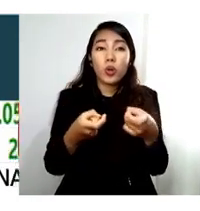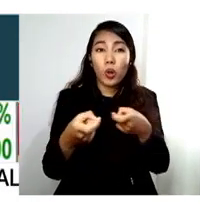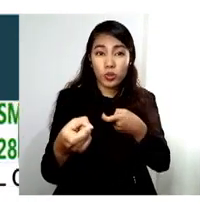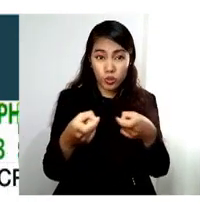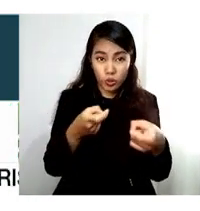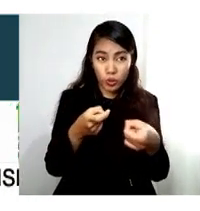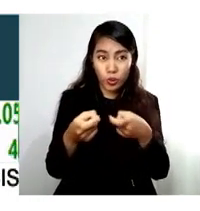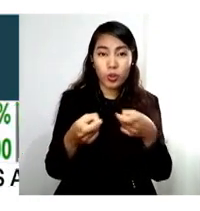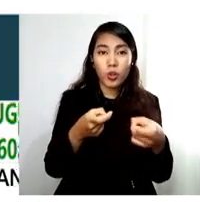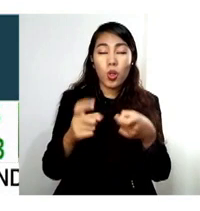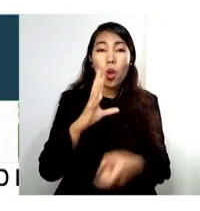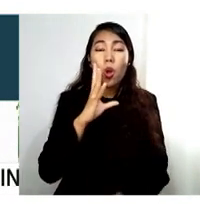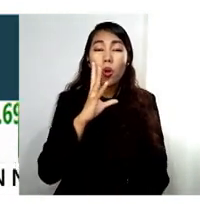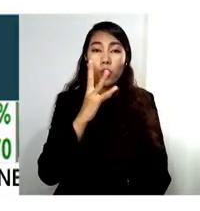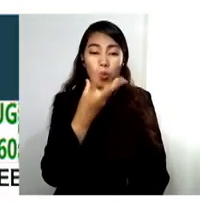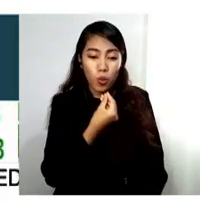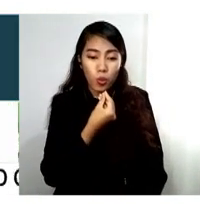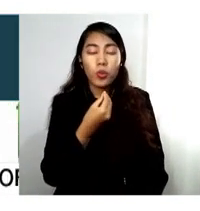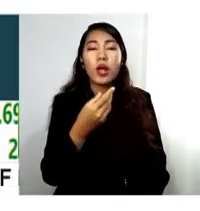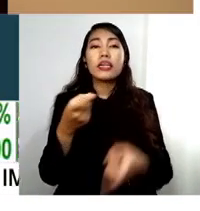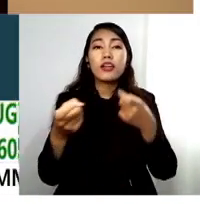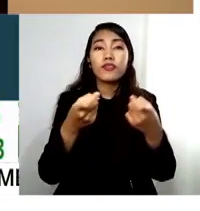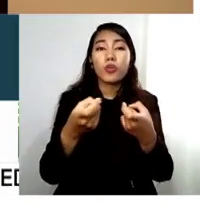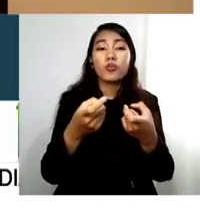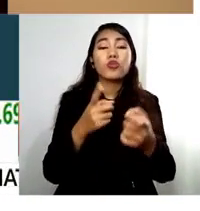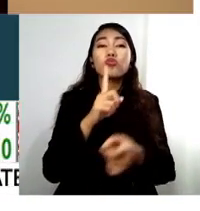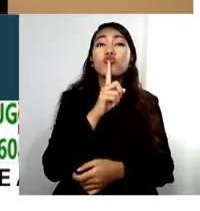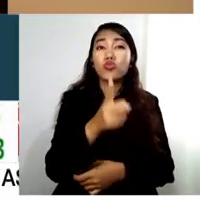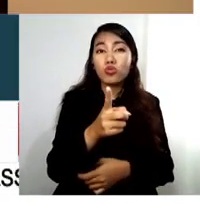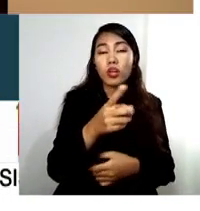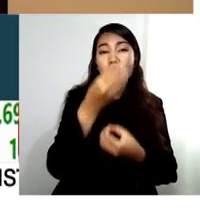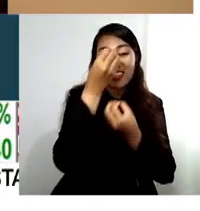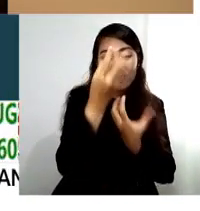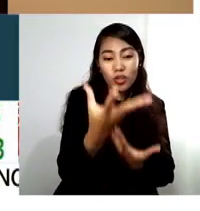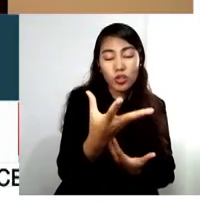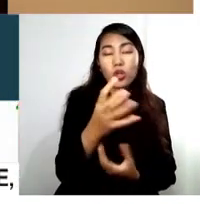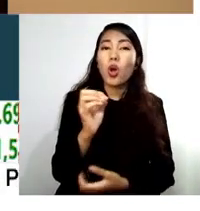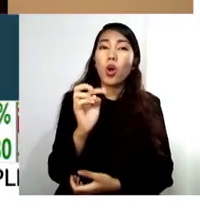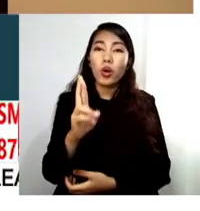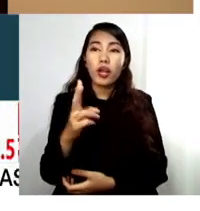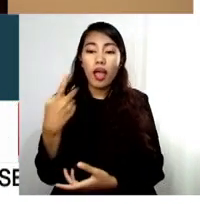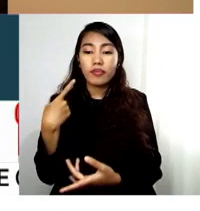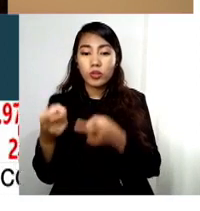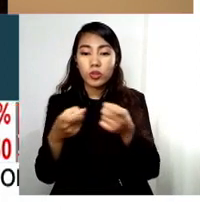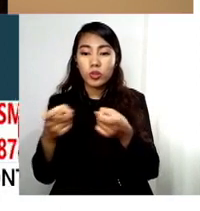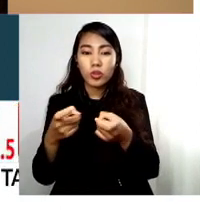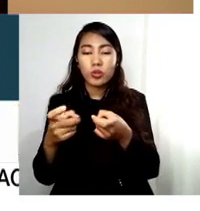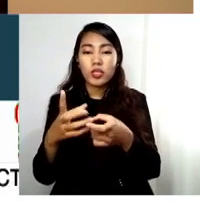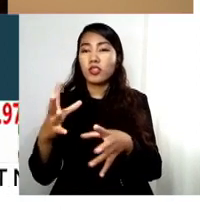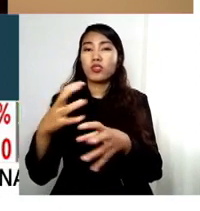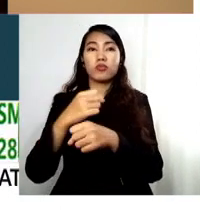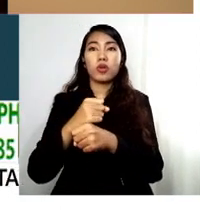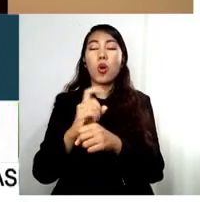concern of the president, no? Although he's not a techie, that's the basis of objection of the president. No?